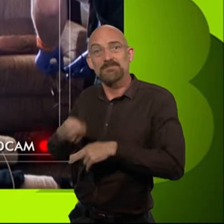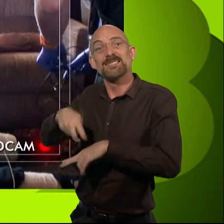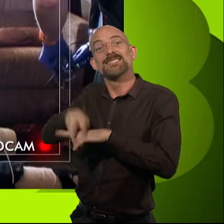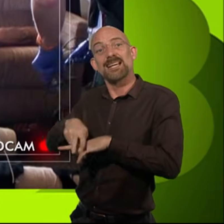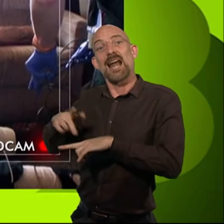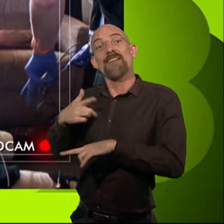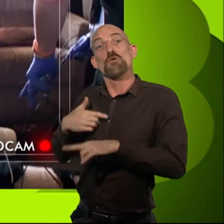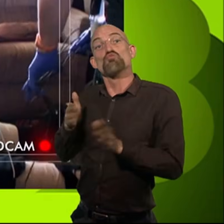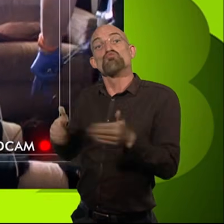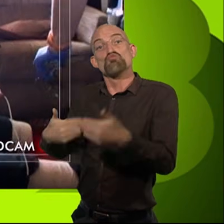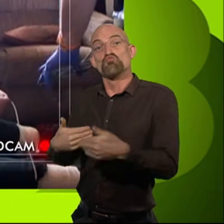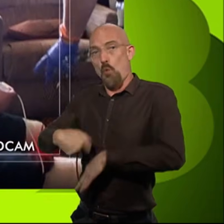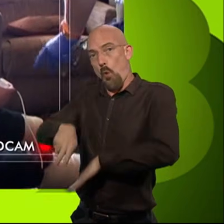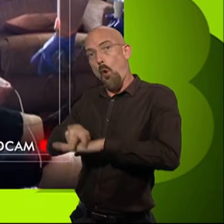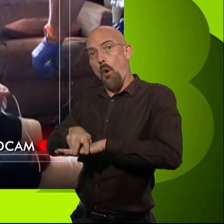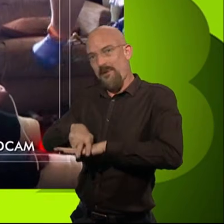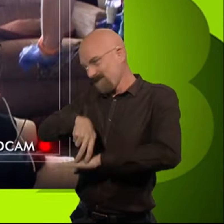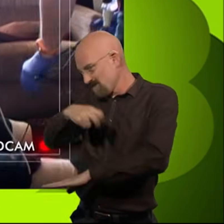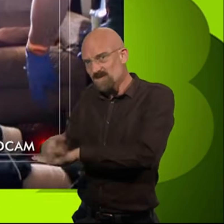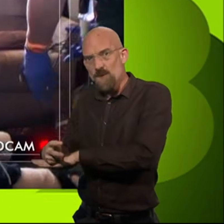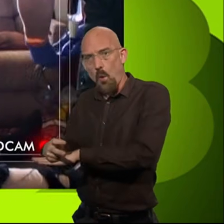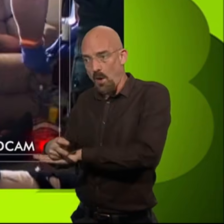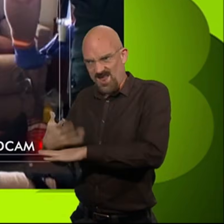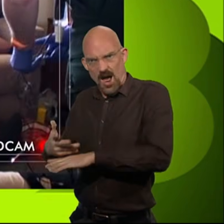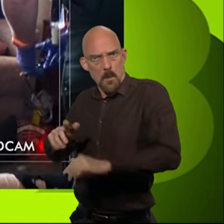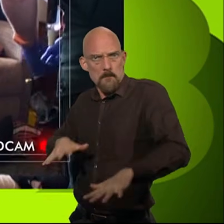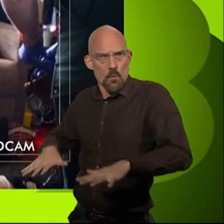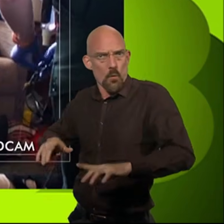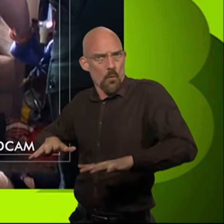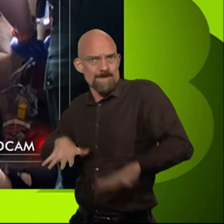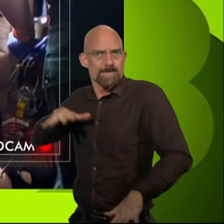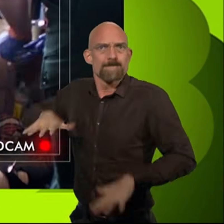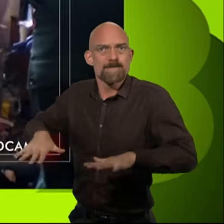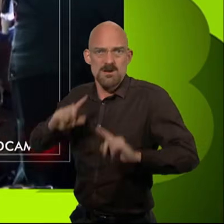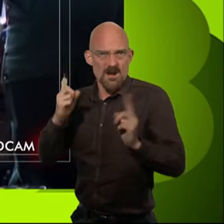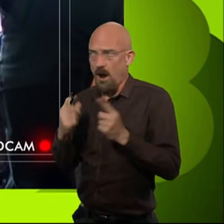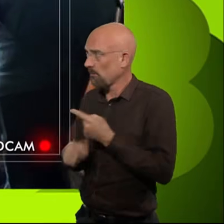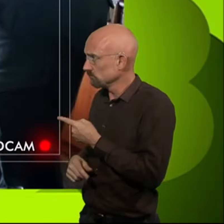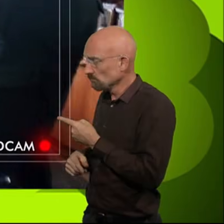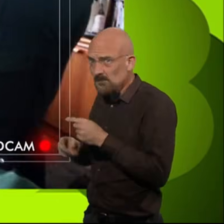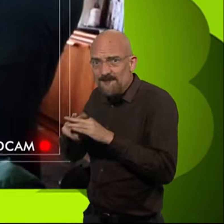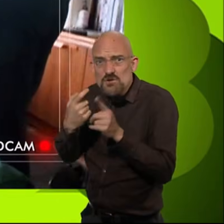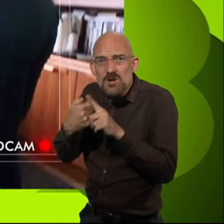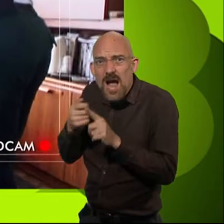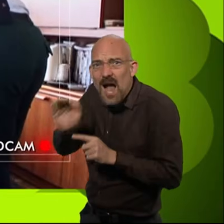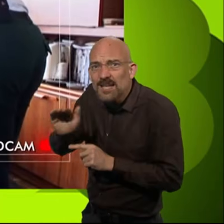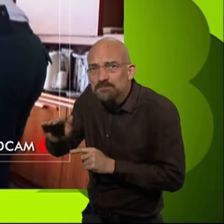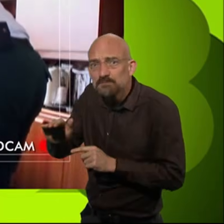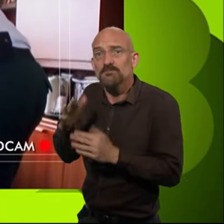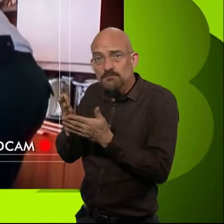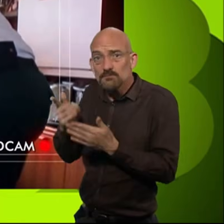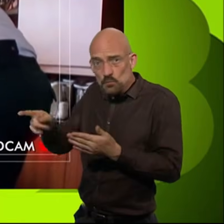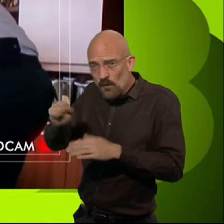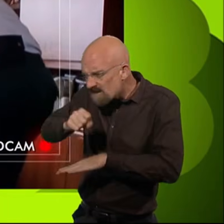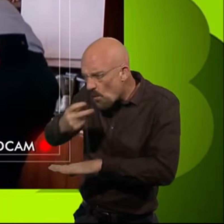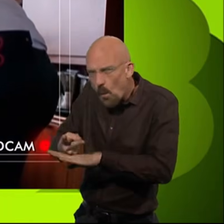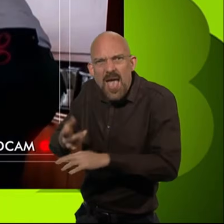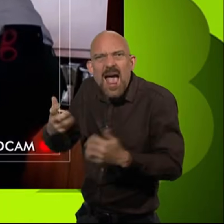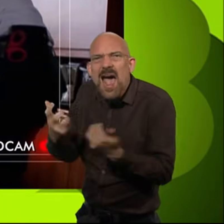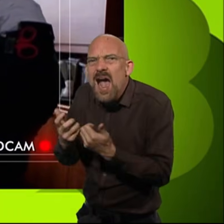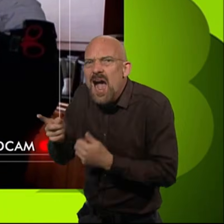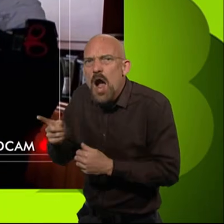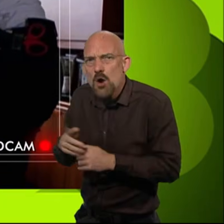move. Frank, do you know why you fell this morning? What were you trying to do? From